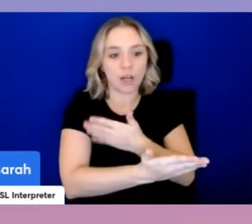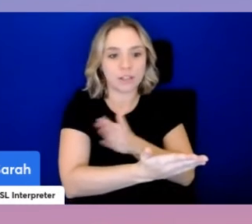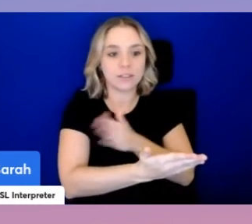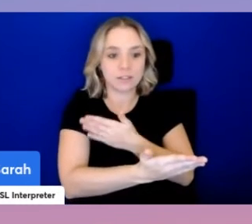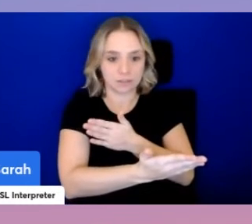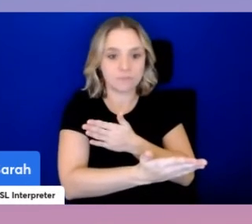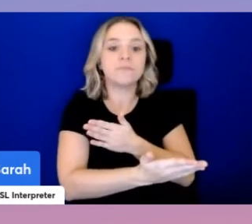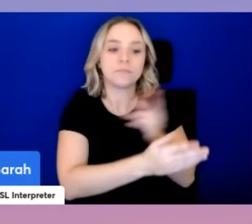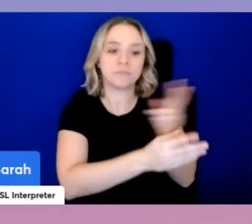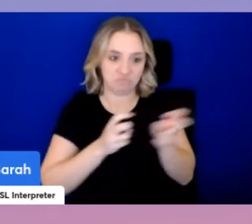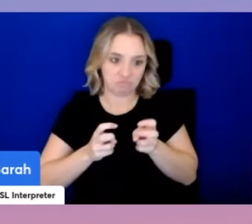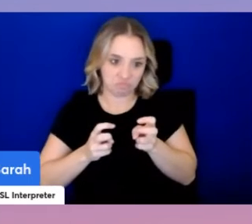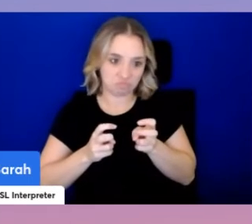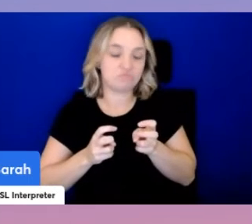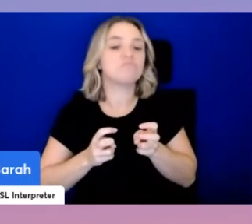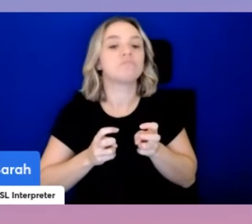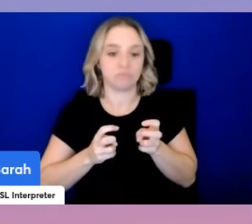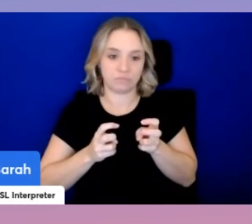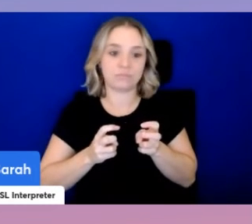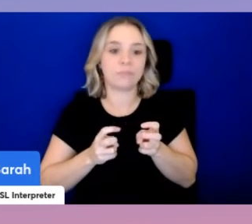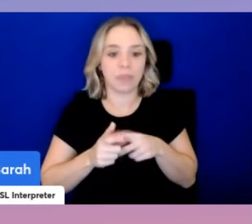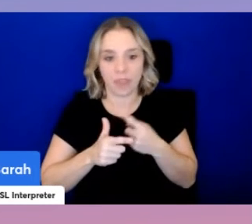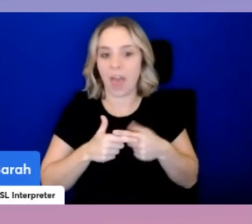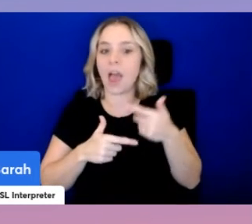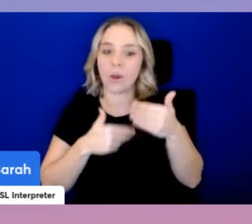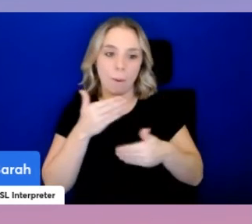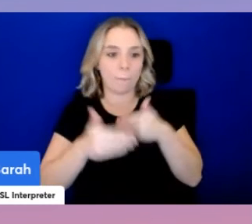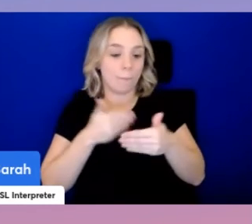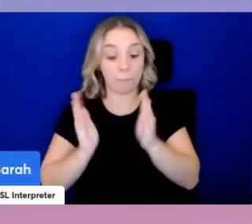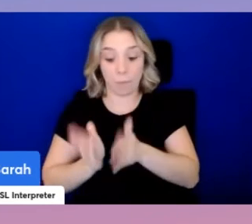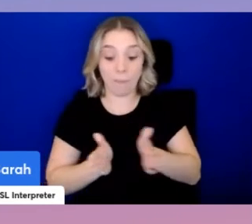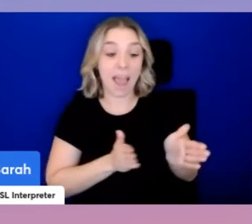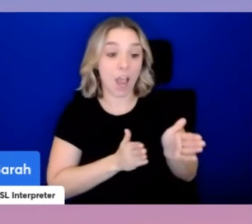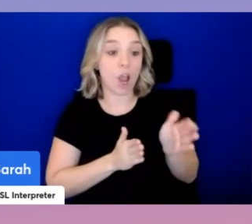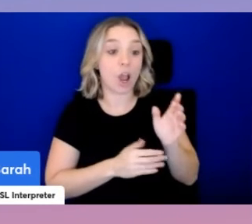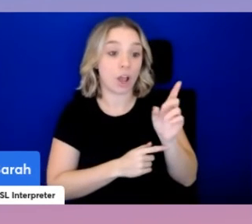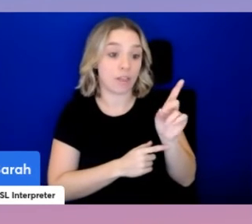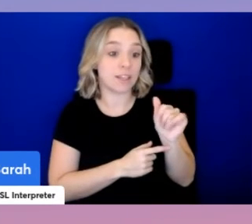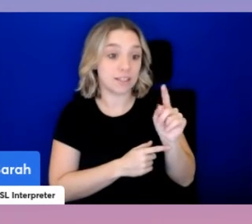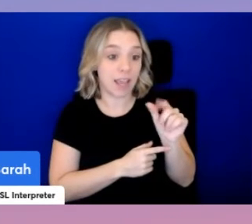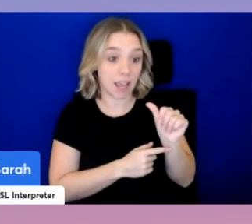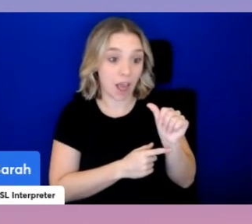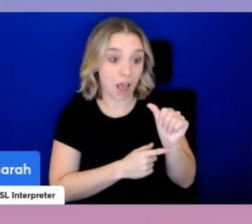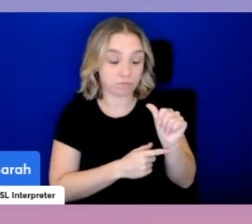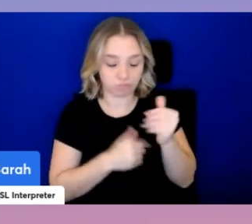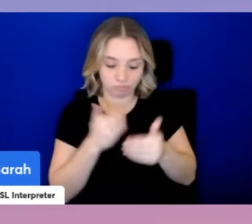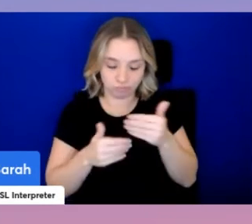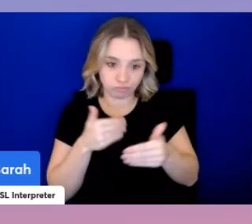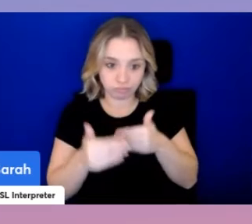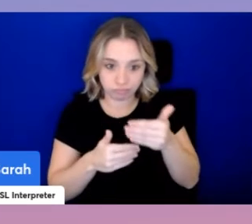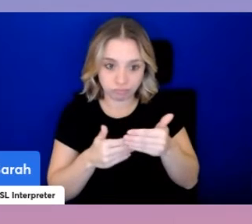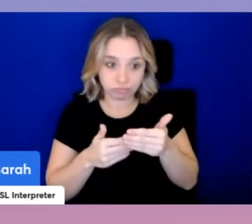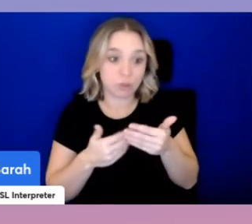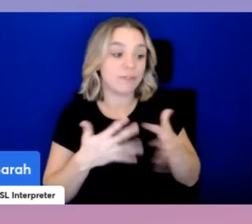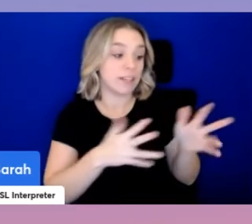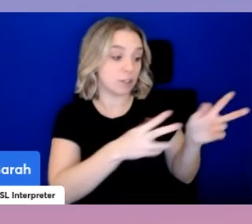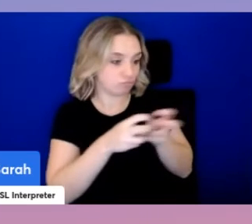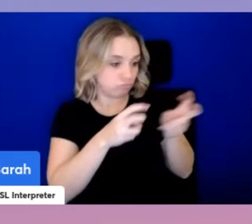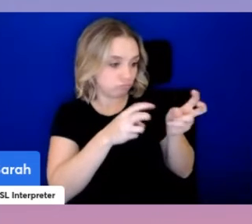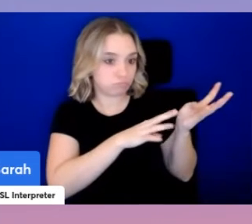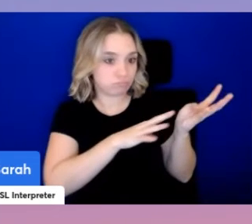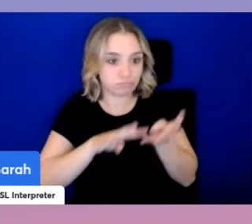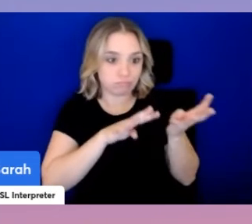Then it's gonna prepare the data. So once it is ingested, it's gonna create some